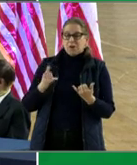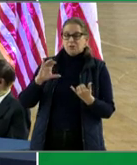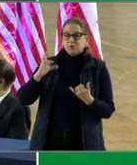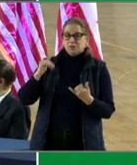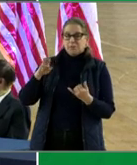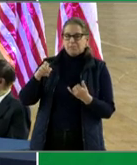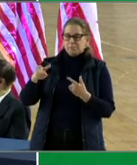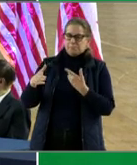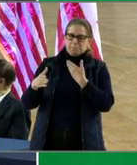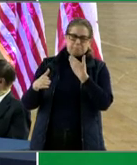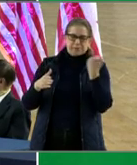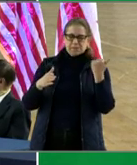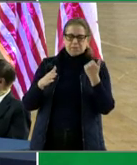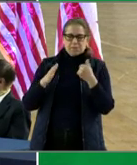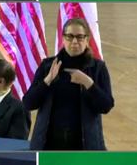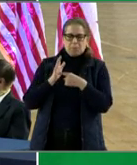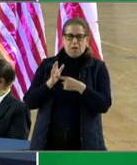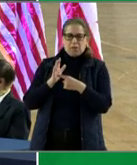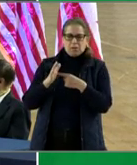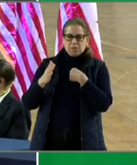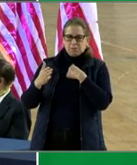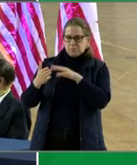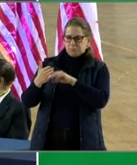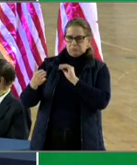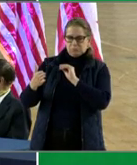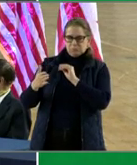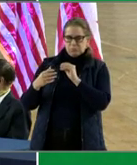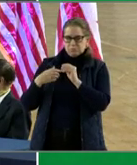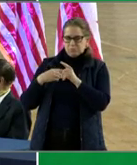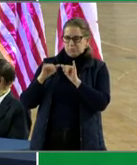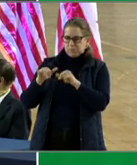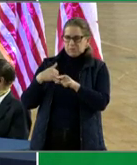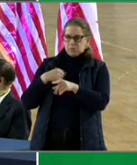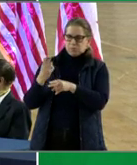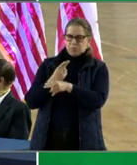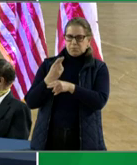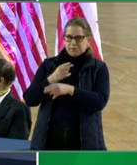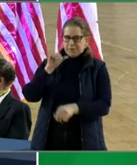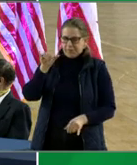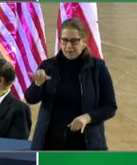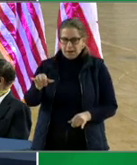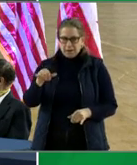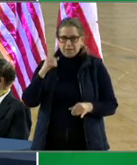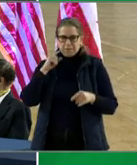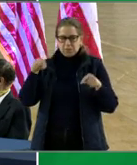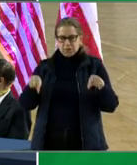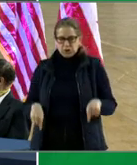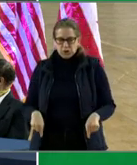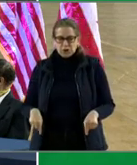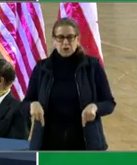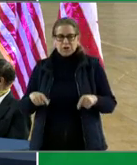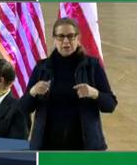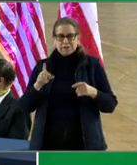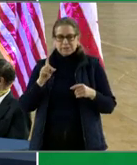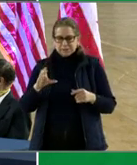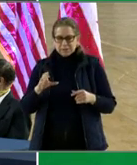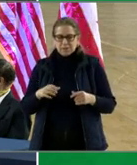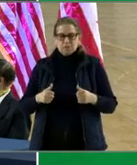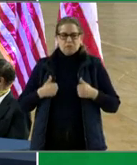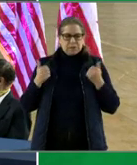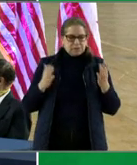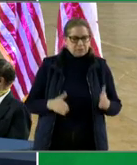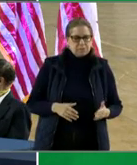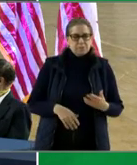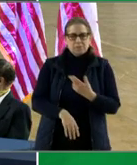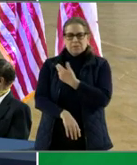everything that we know about our city, our residents, our hospital system, and this is what is being